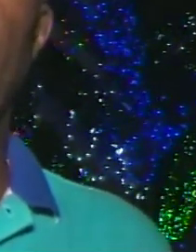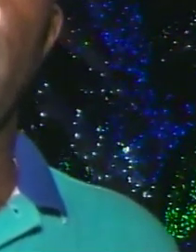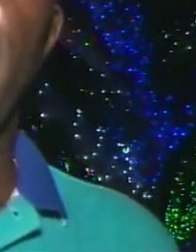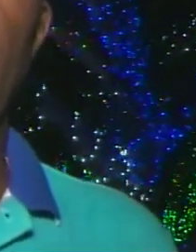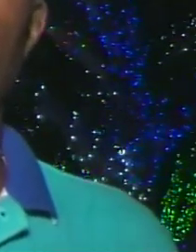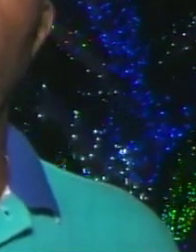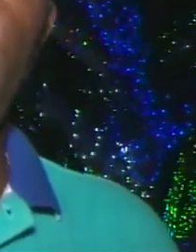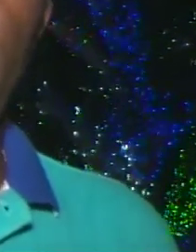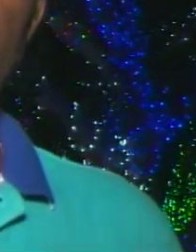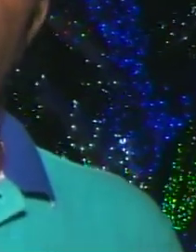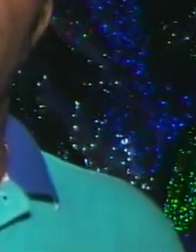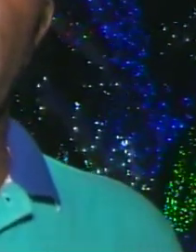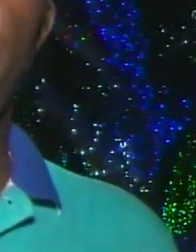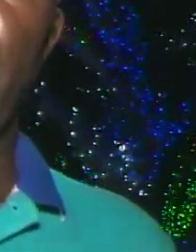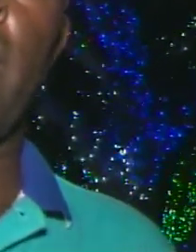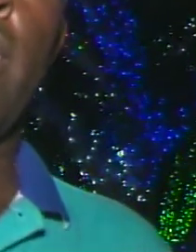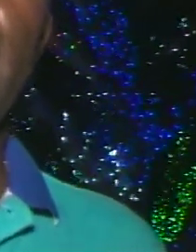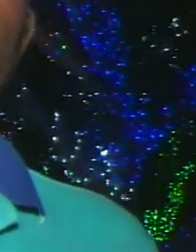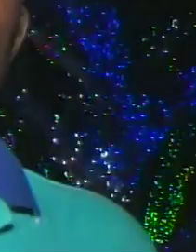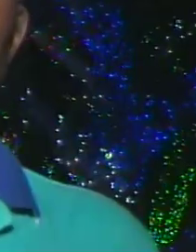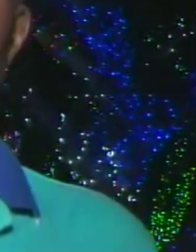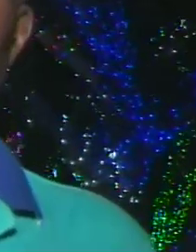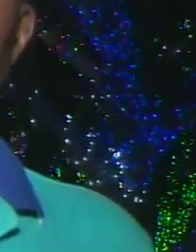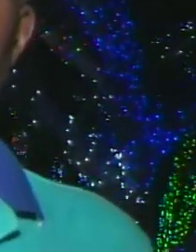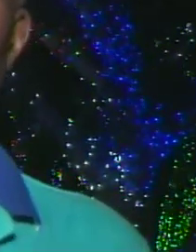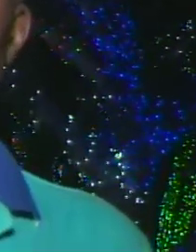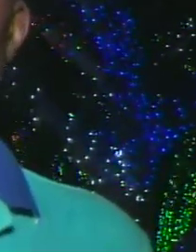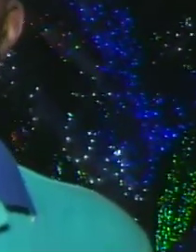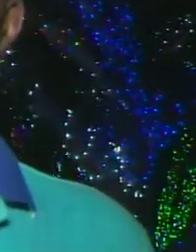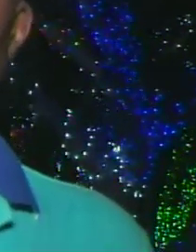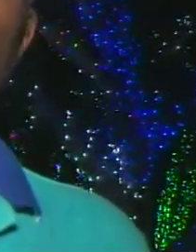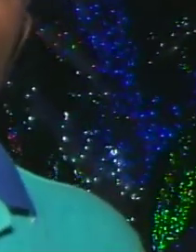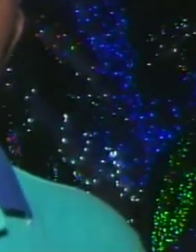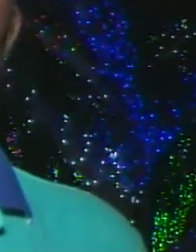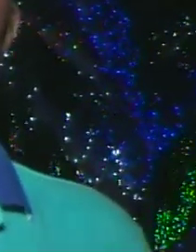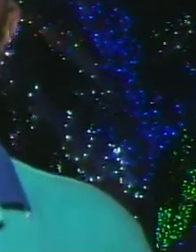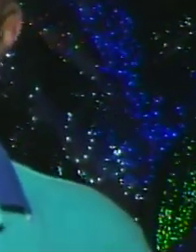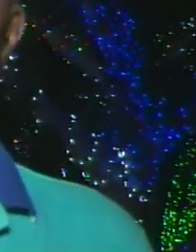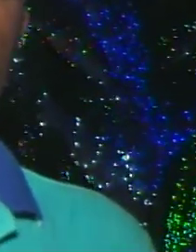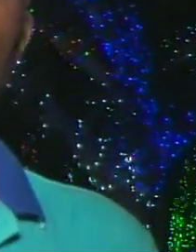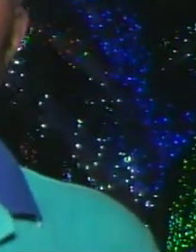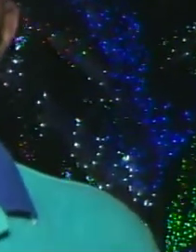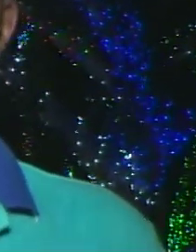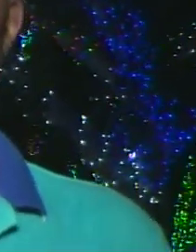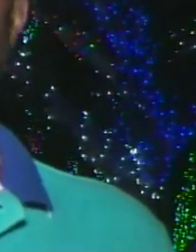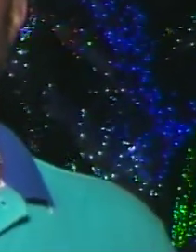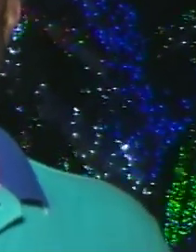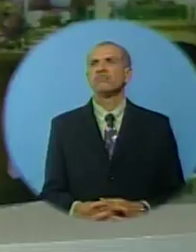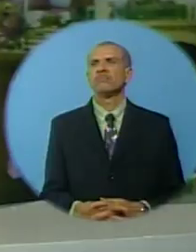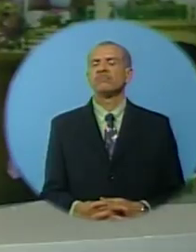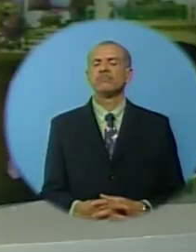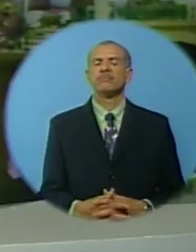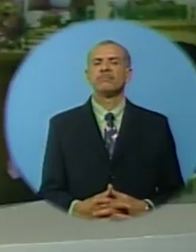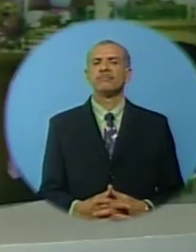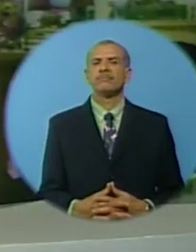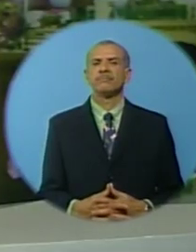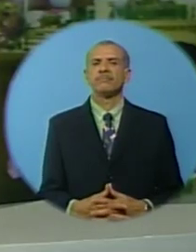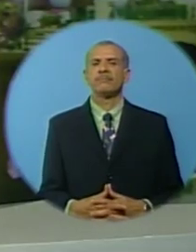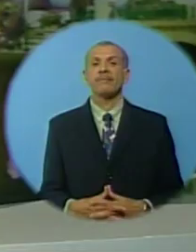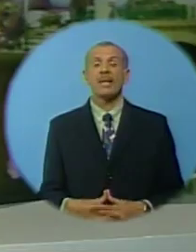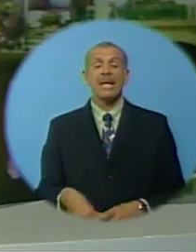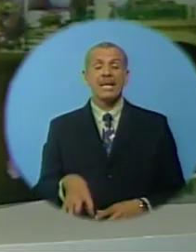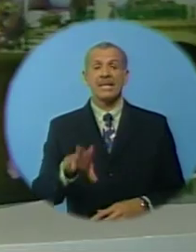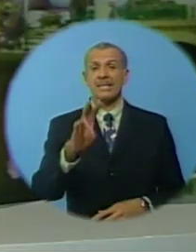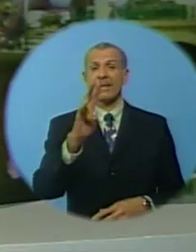use chassis that are imported, so we can further develop that manufacturing industry that used to build buses before. Well,